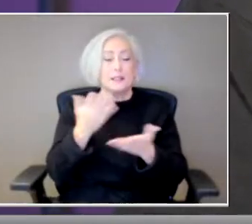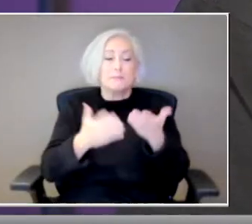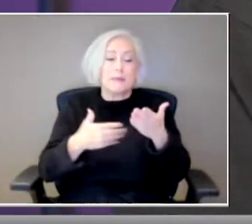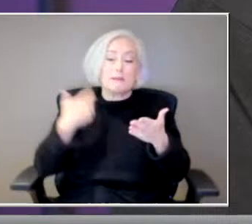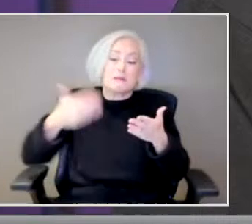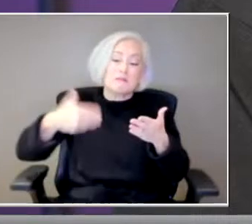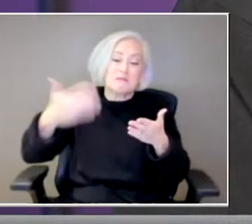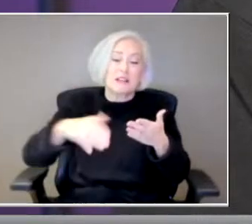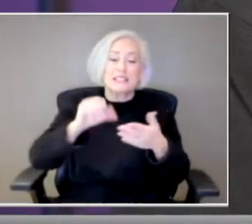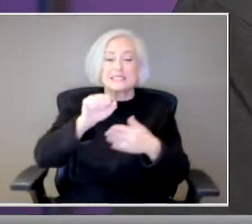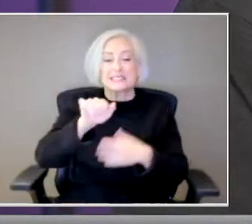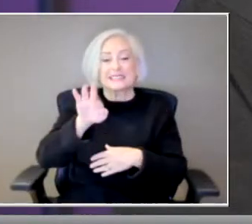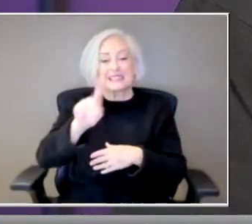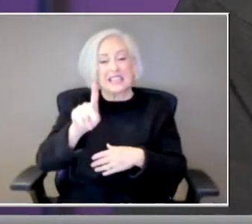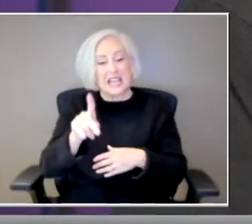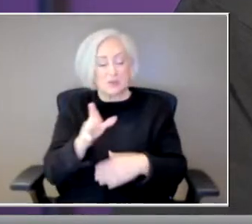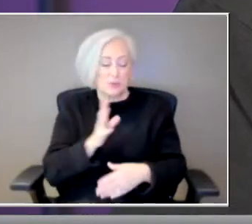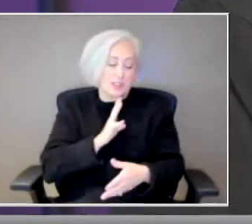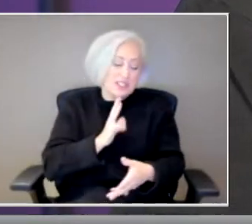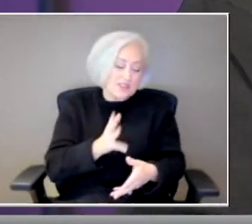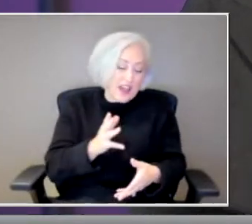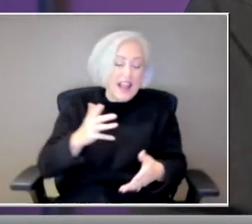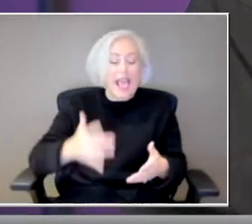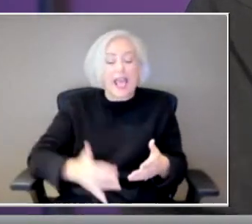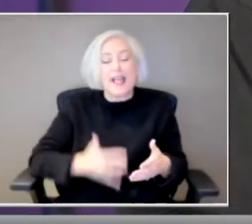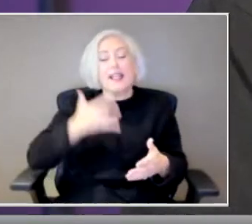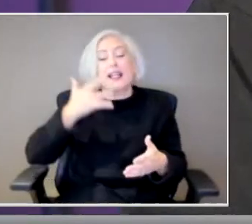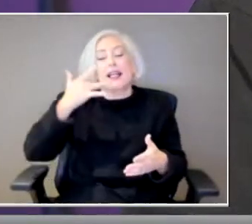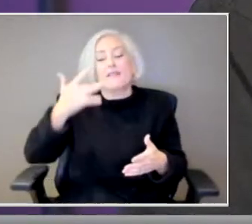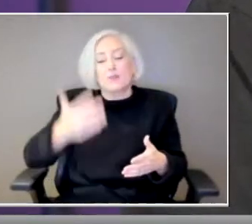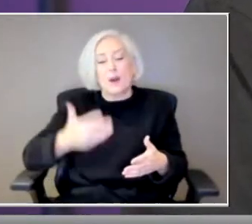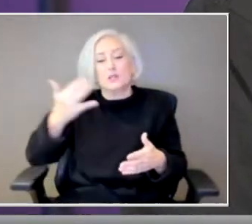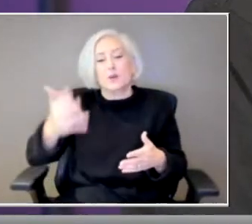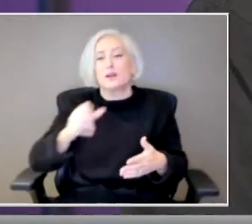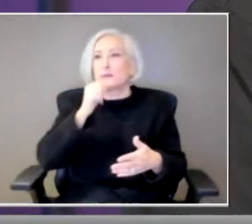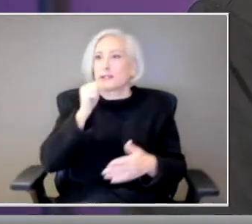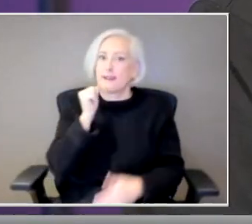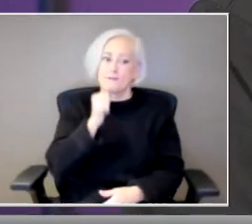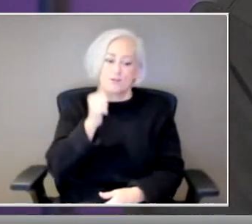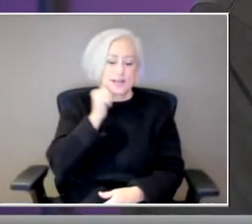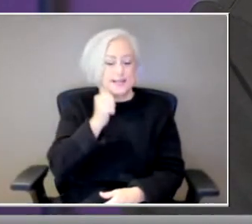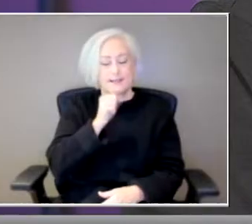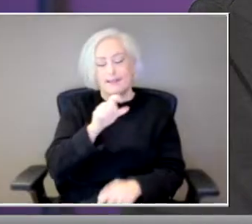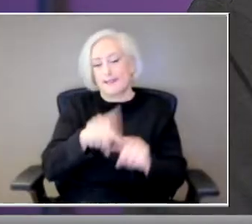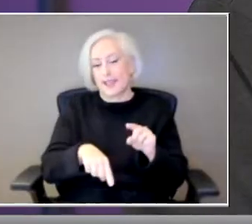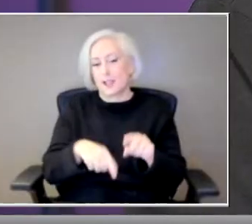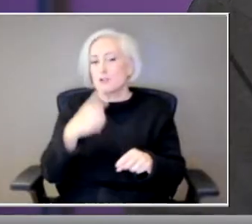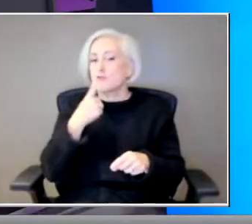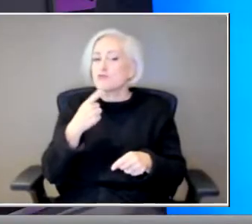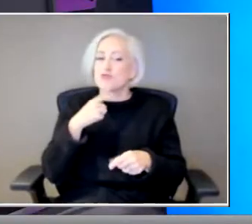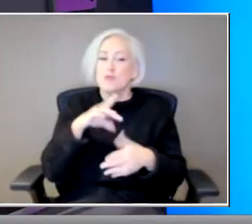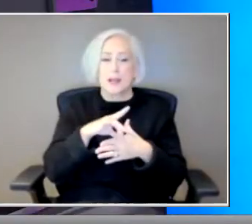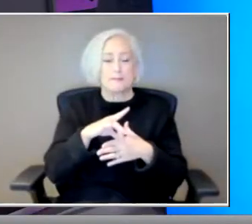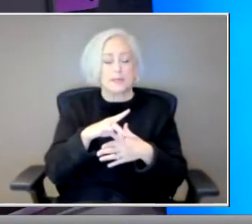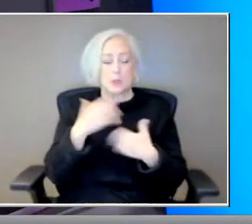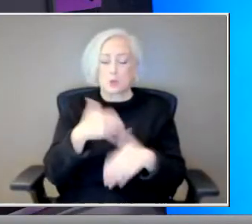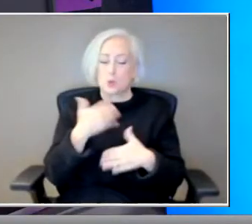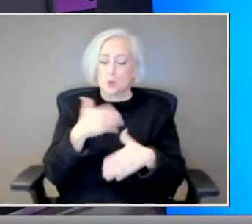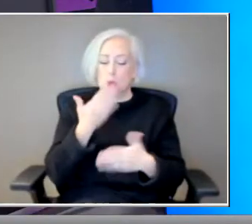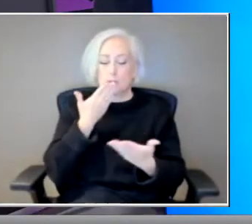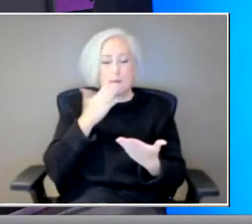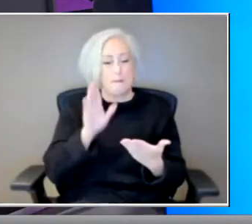which is fine, you know, to have them once in a while, but not every day. Red meat is a killer. Not every day. That's the way I look